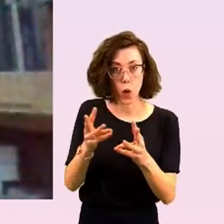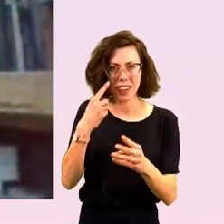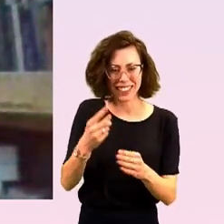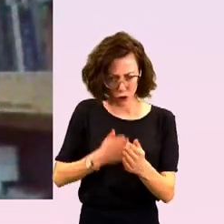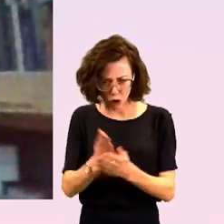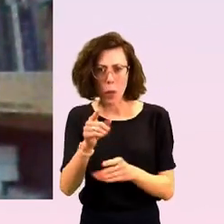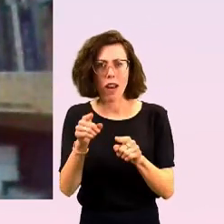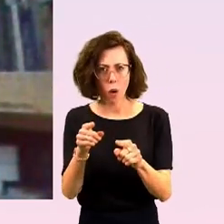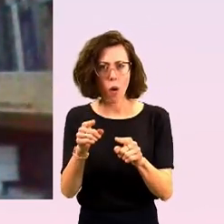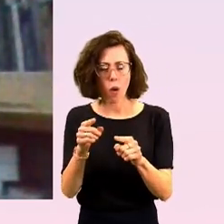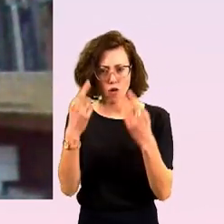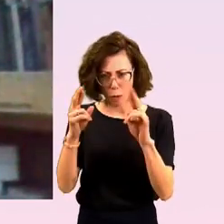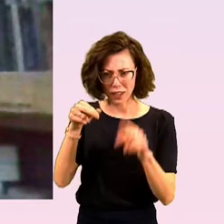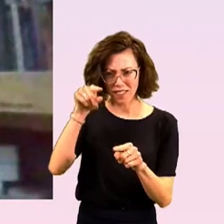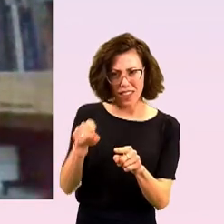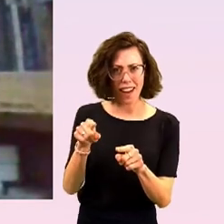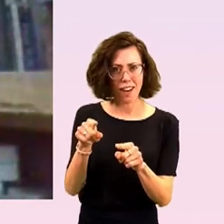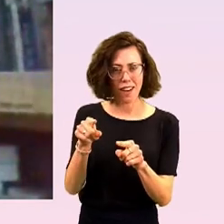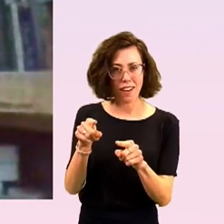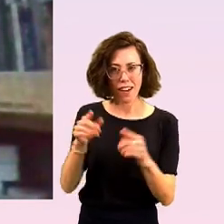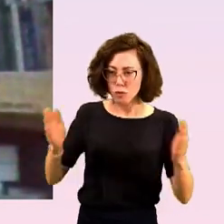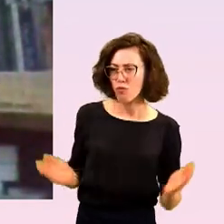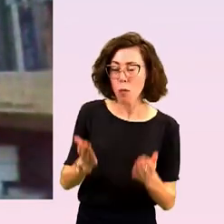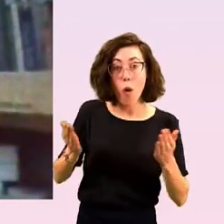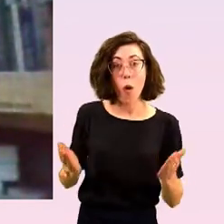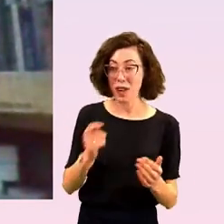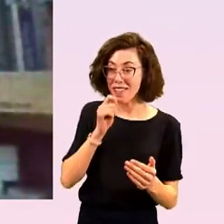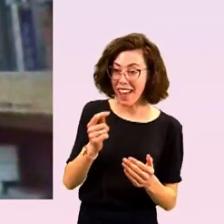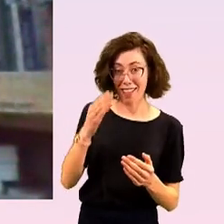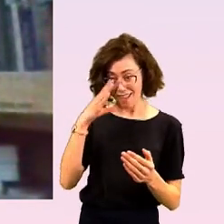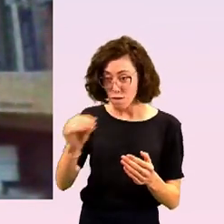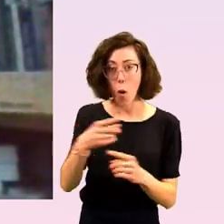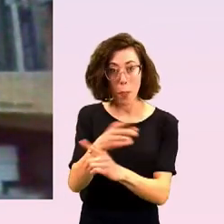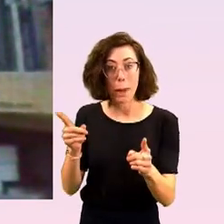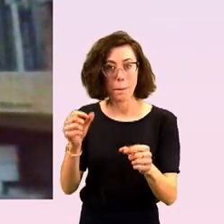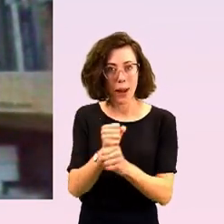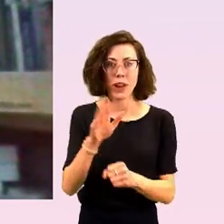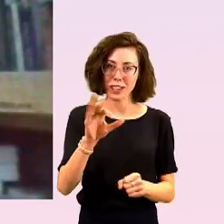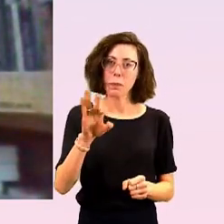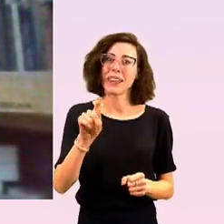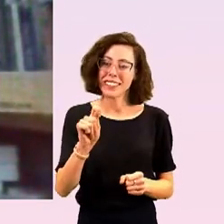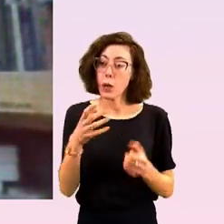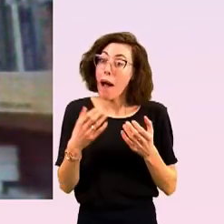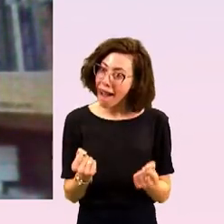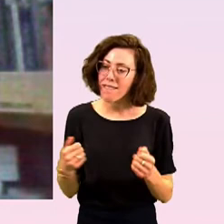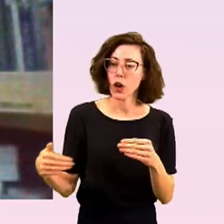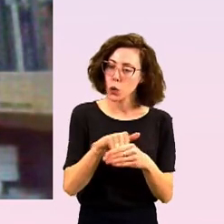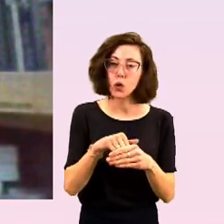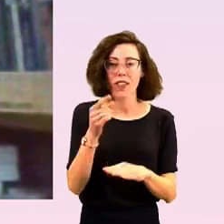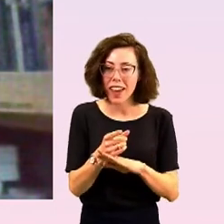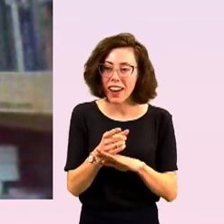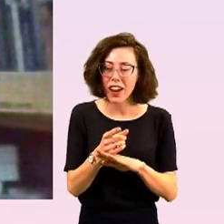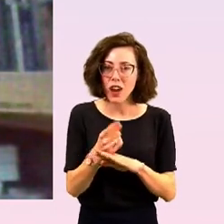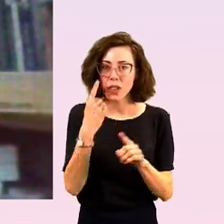and promoted in our LGBT employee inclusion strategy, was that we were there so that people actually saw faces and saw